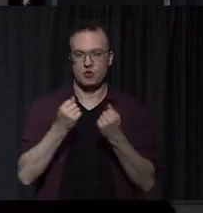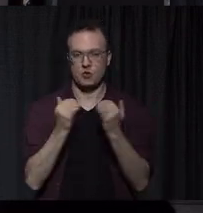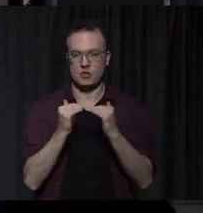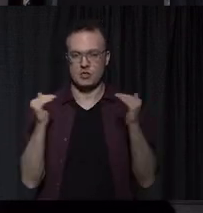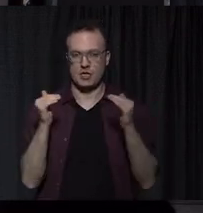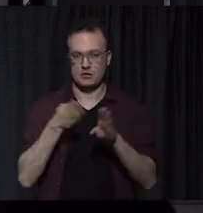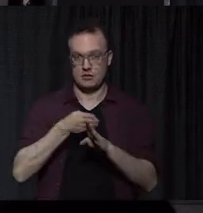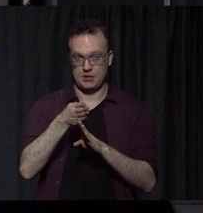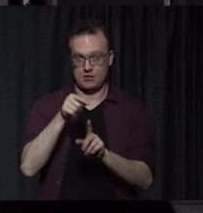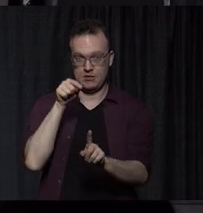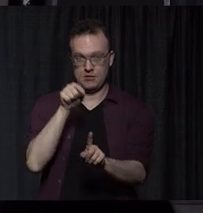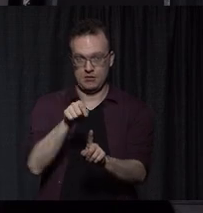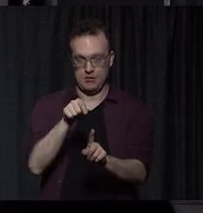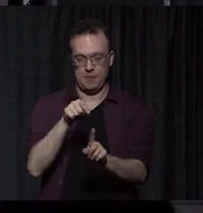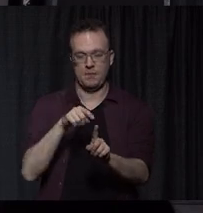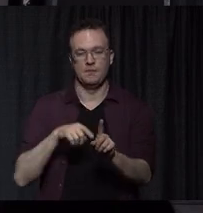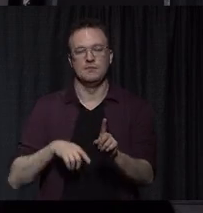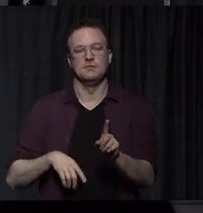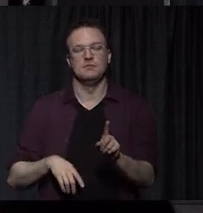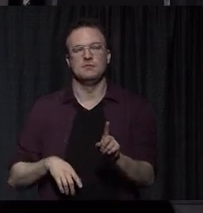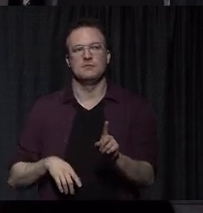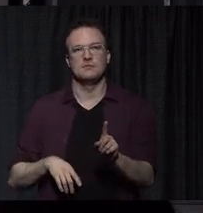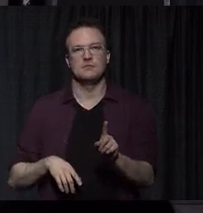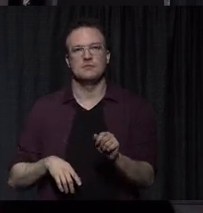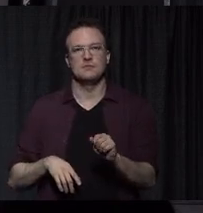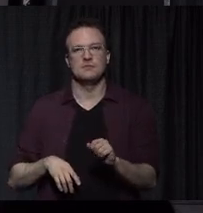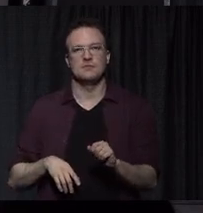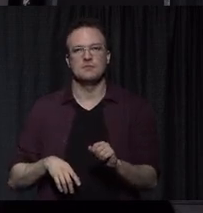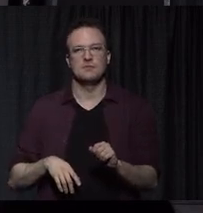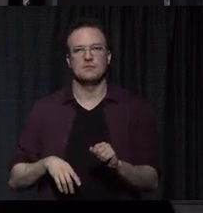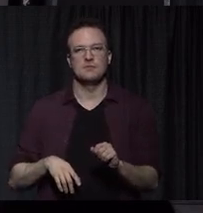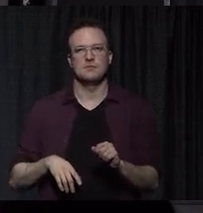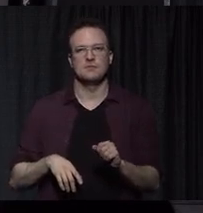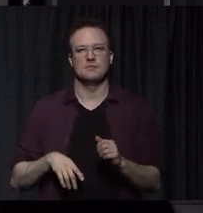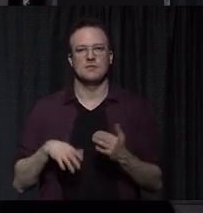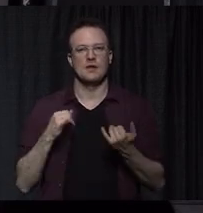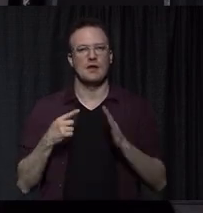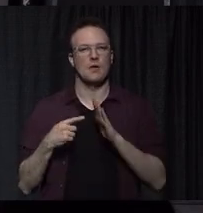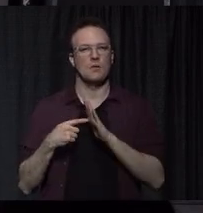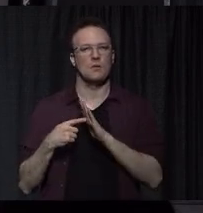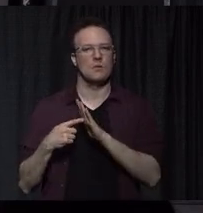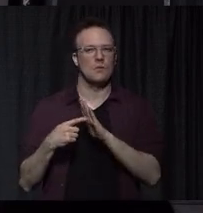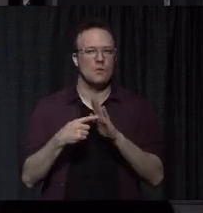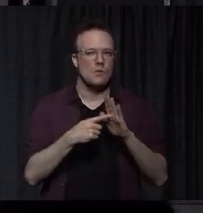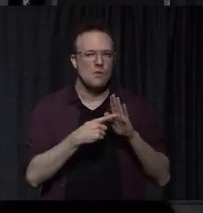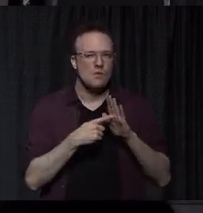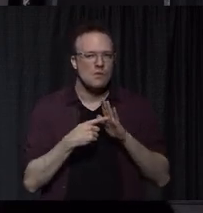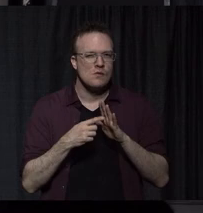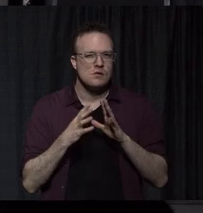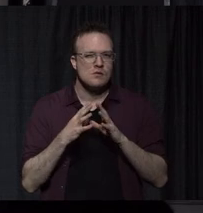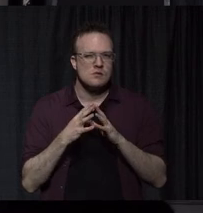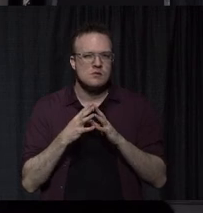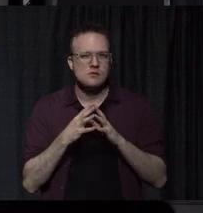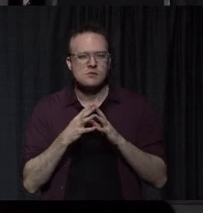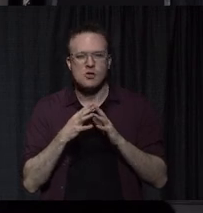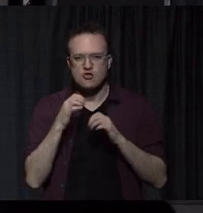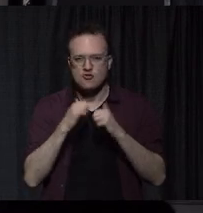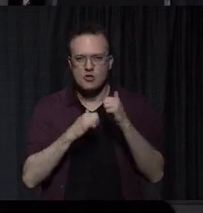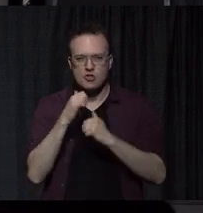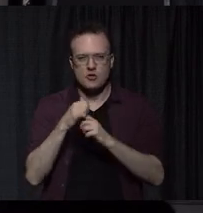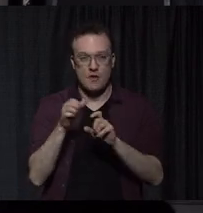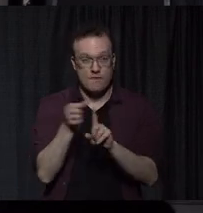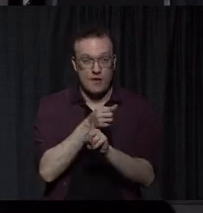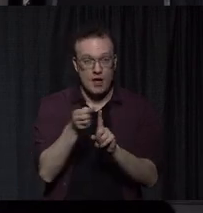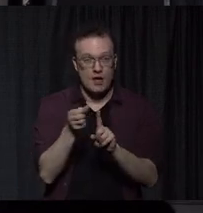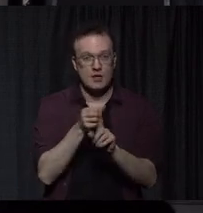in specifically, reflects currently a certain, like the structural violence and